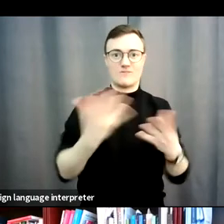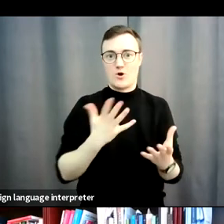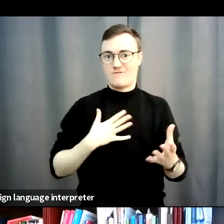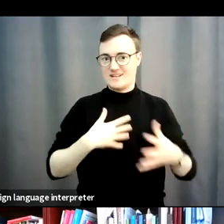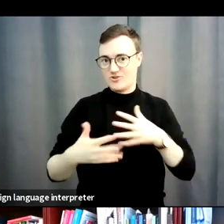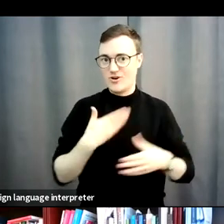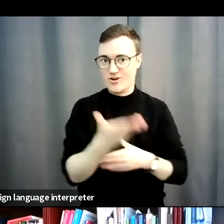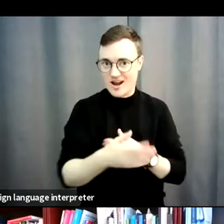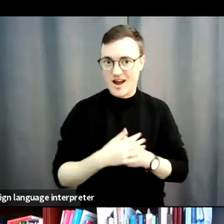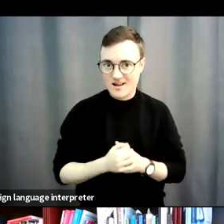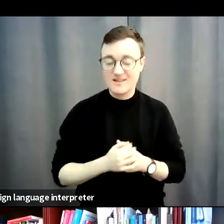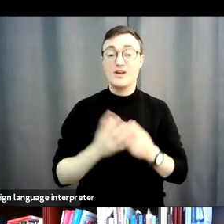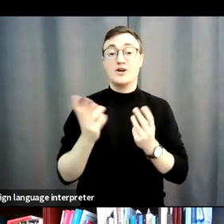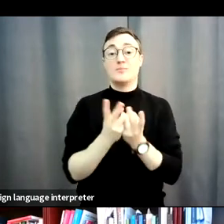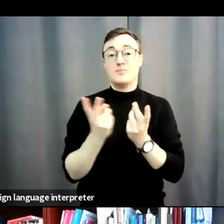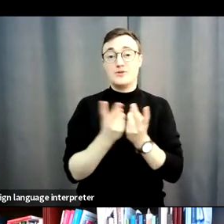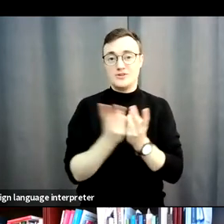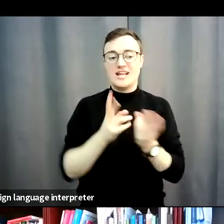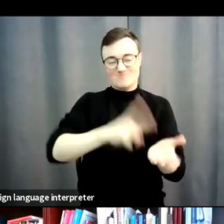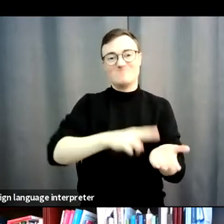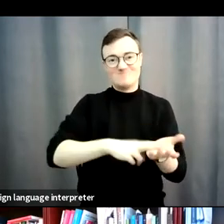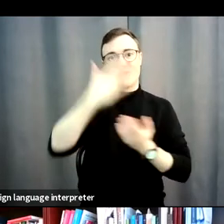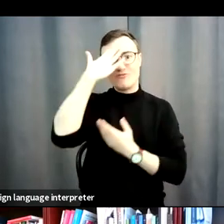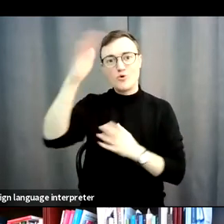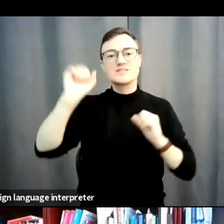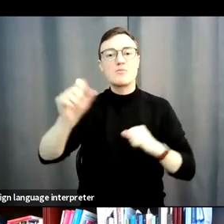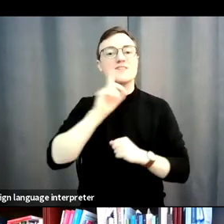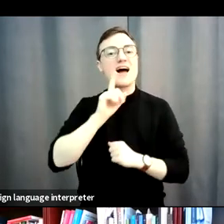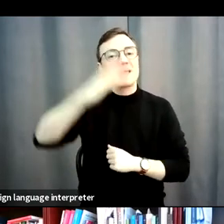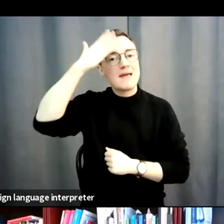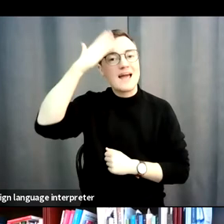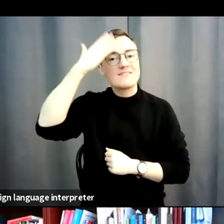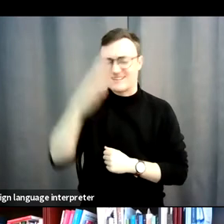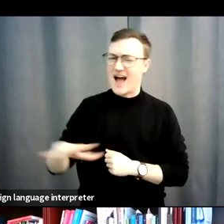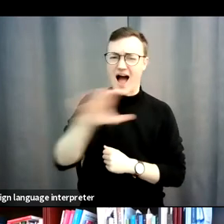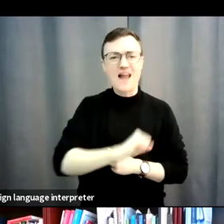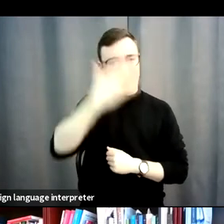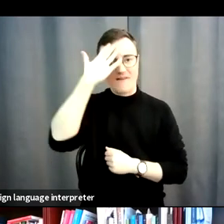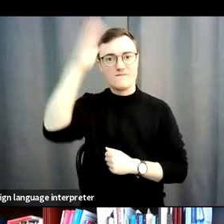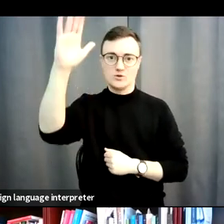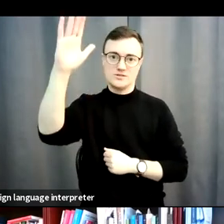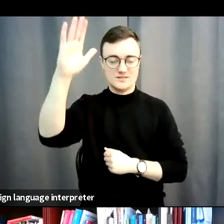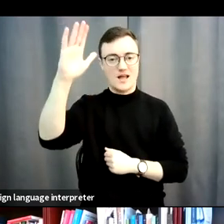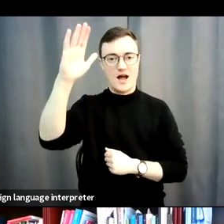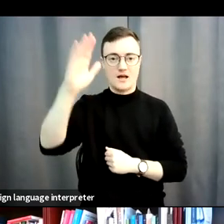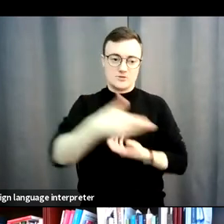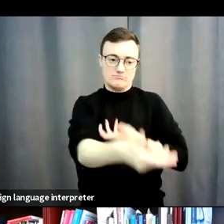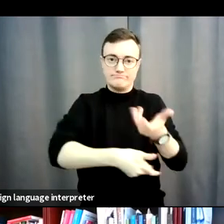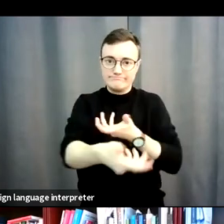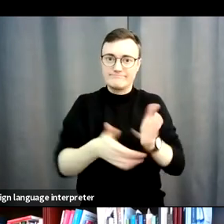that adults have to be aware, and this is any adult that has to do with a child in all of these